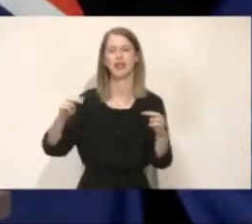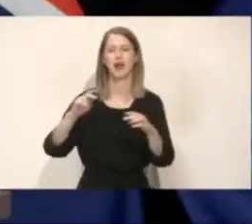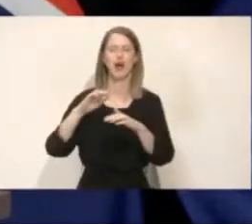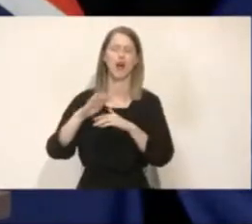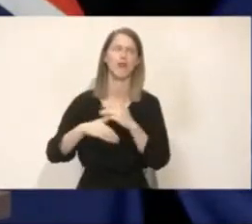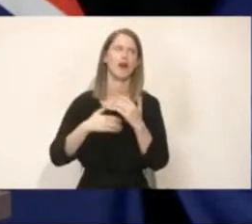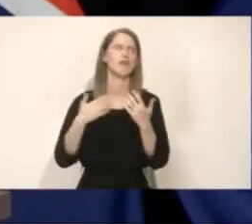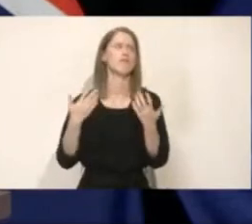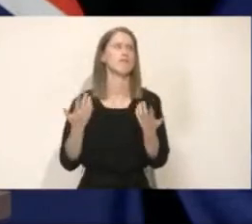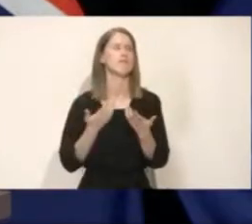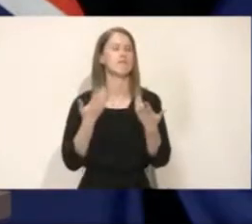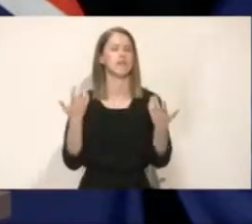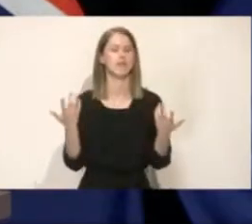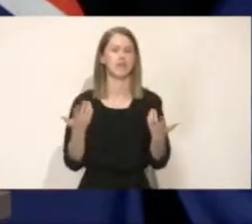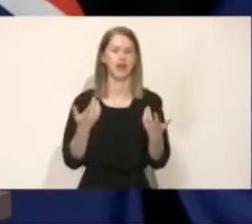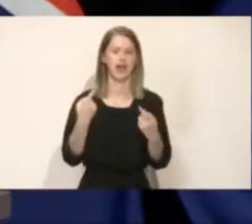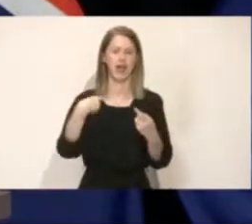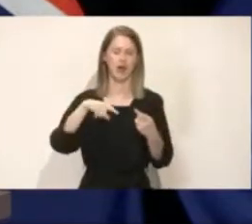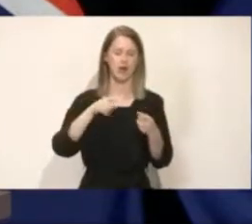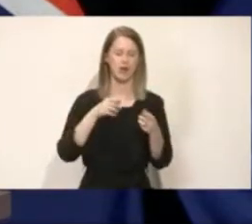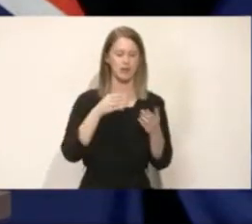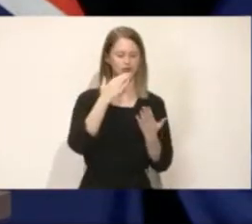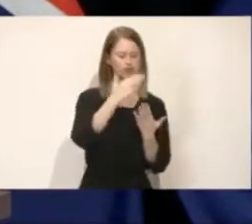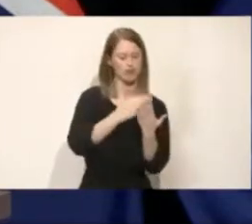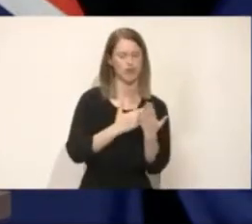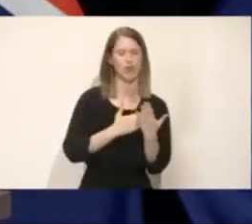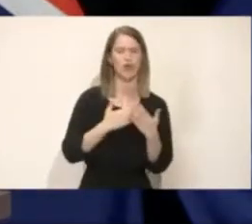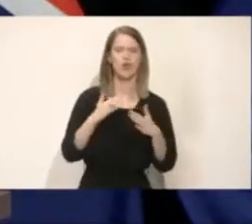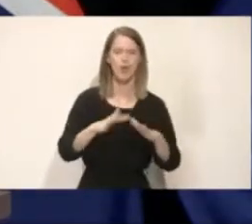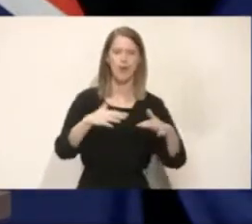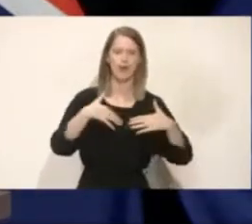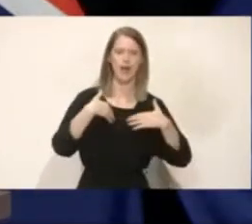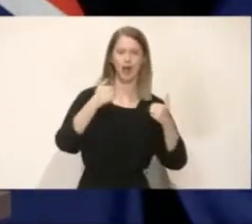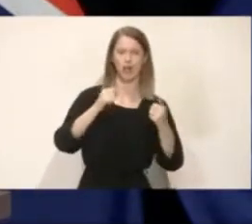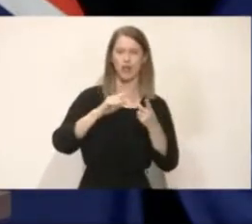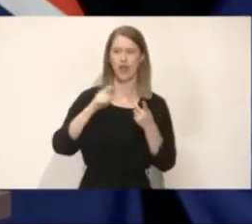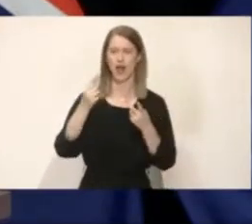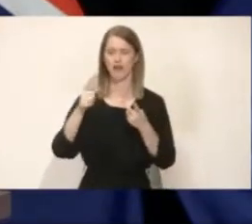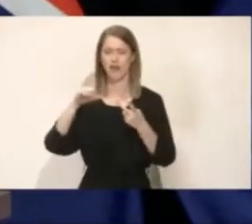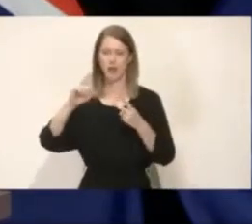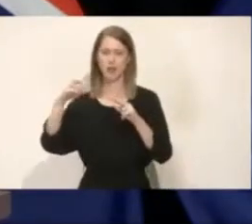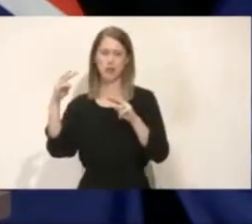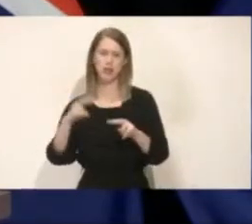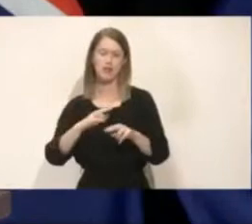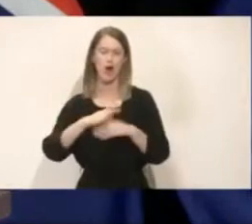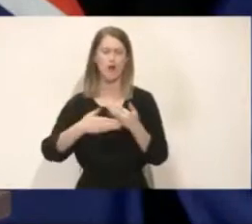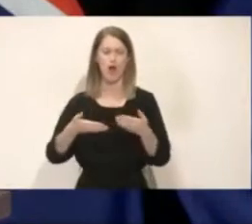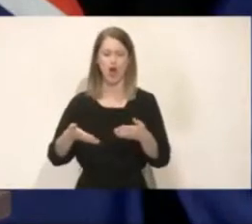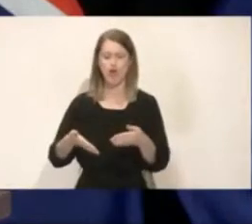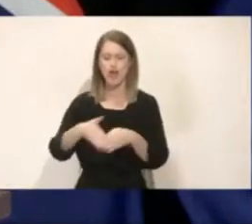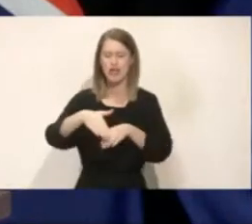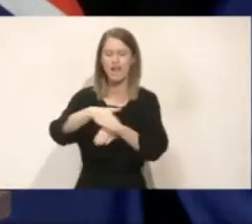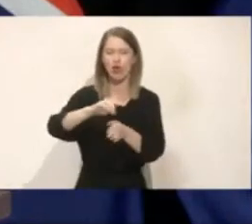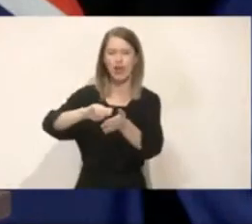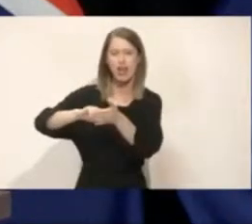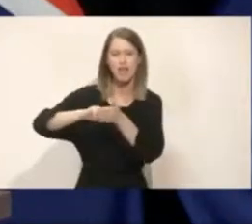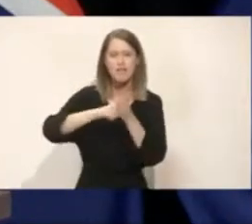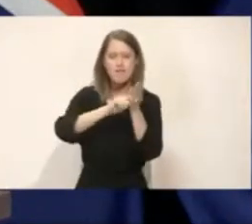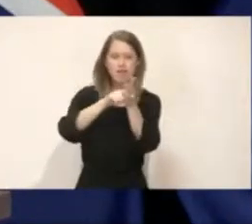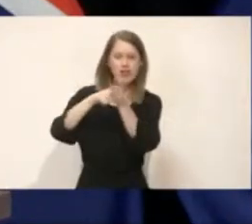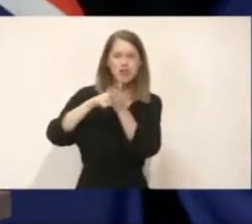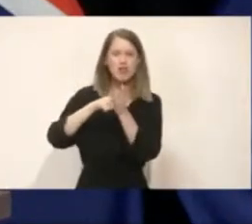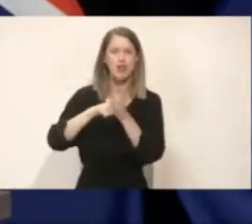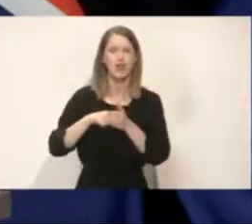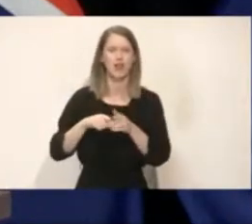on measures around public health. They may take their own view on recovery and rebuild. All that I